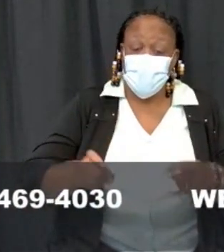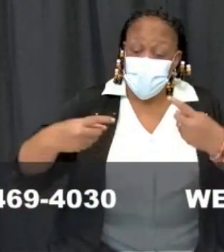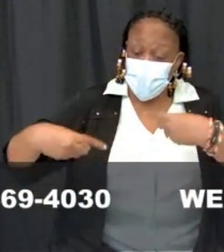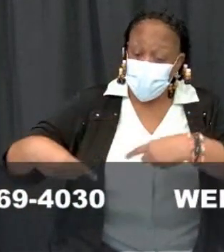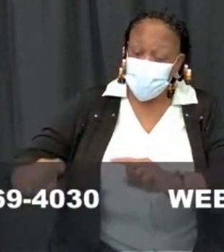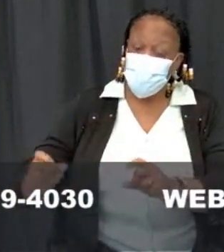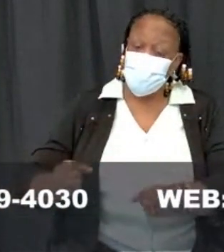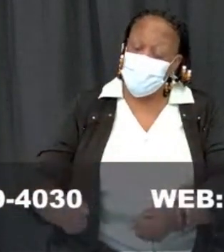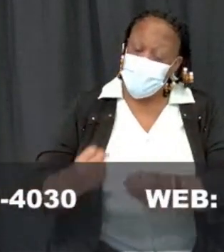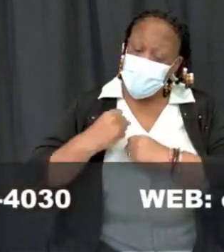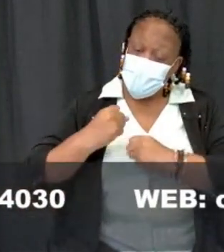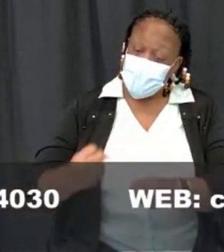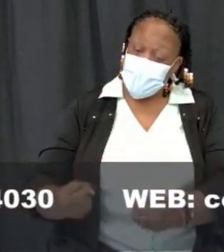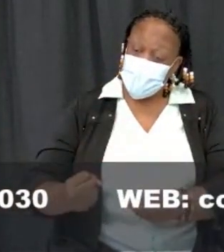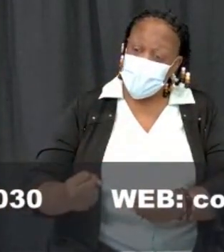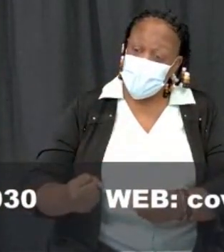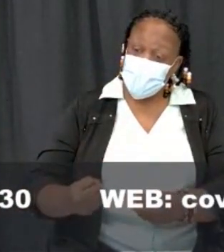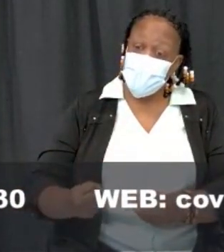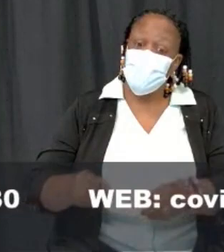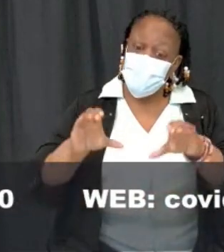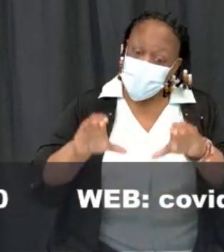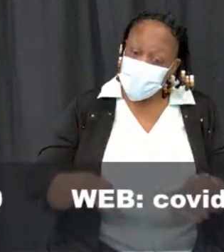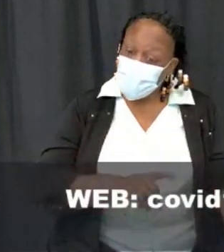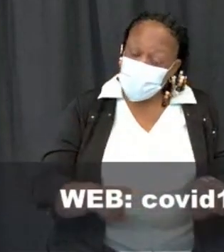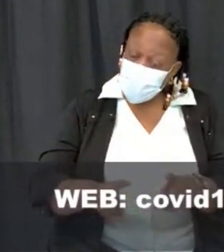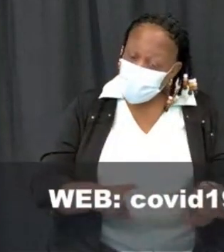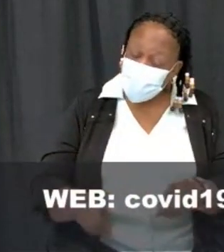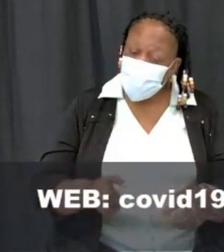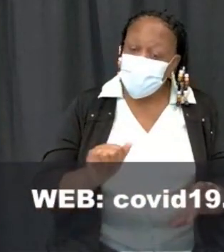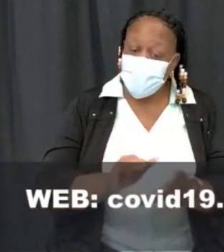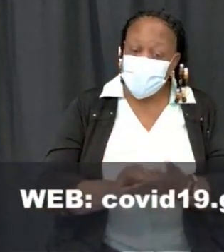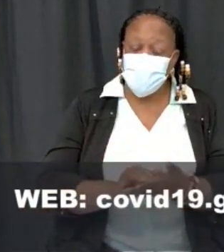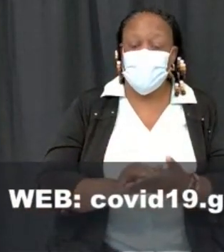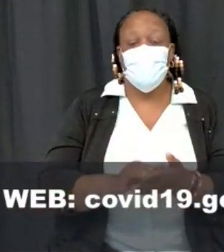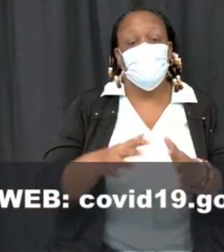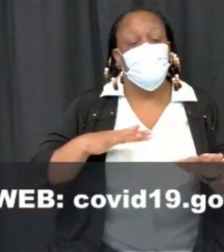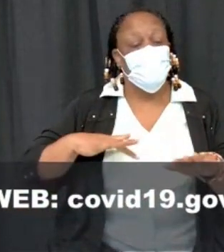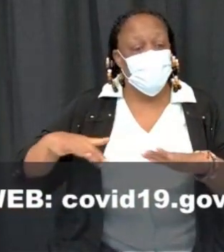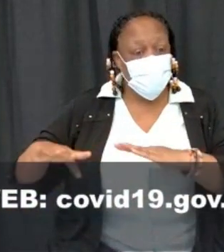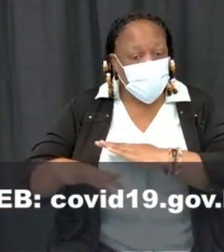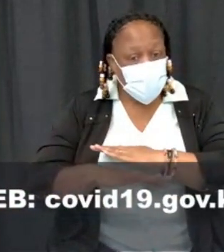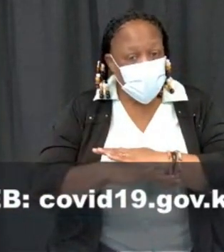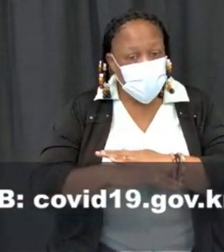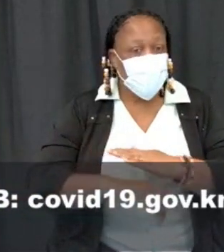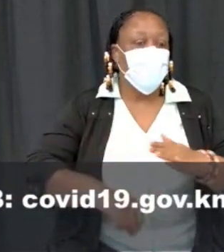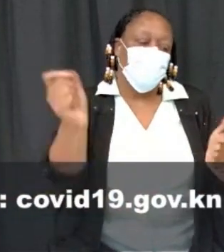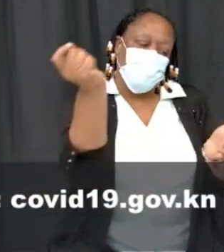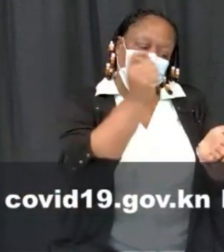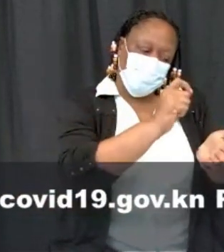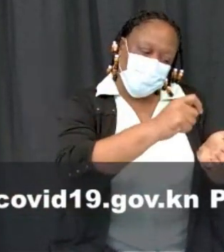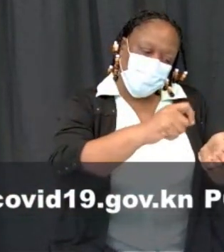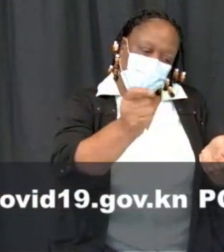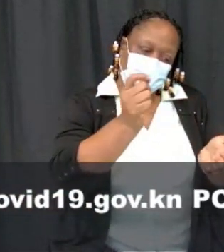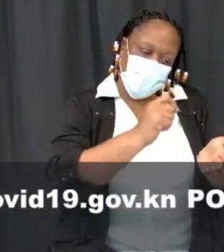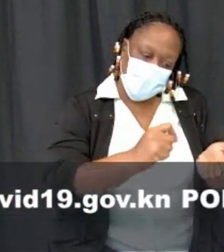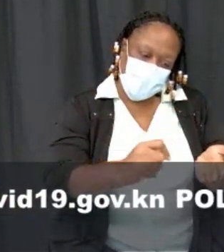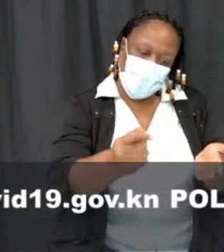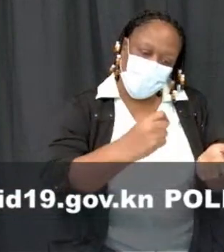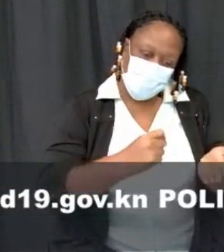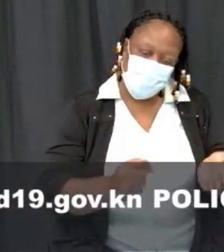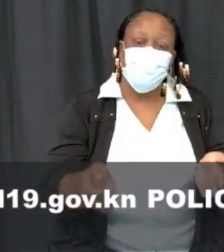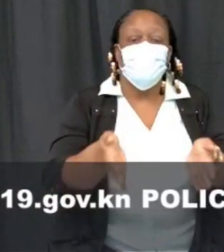exercise can do so at the beach, having applied for and received written permission from the Commissioner of